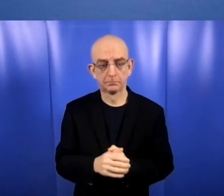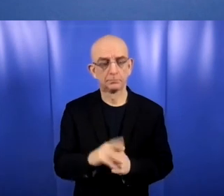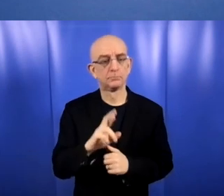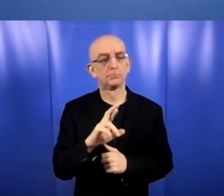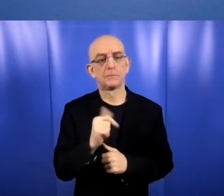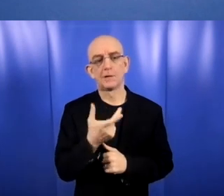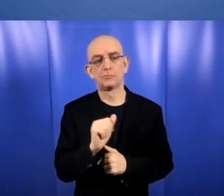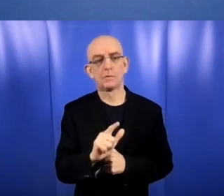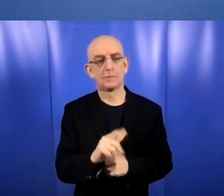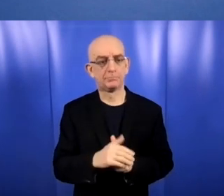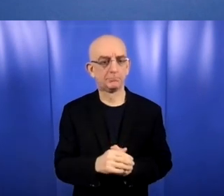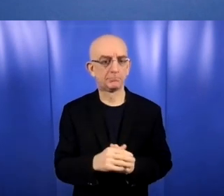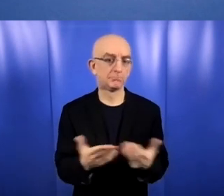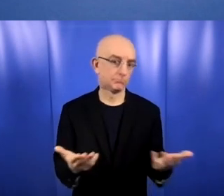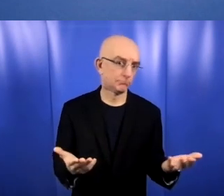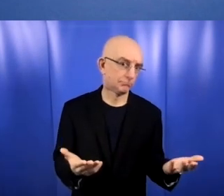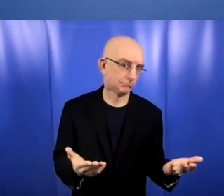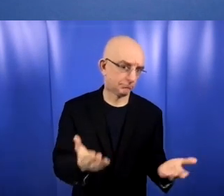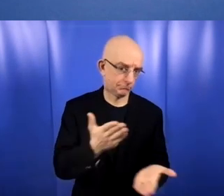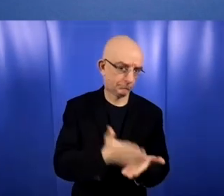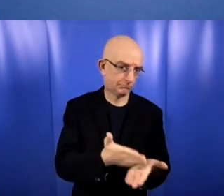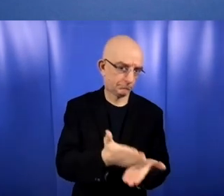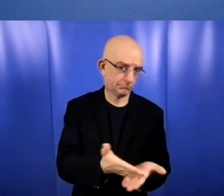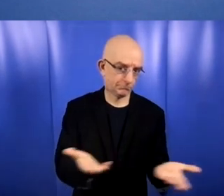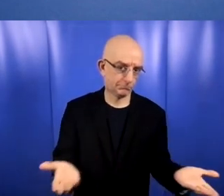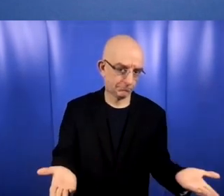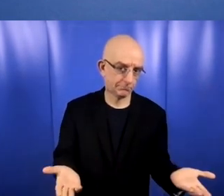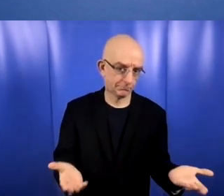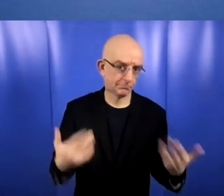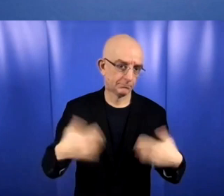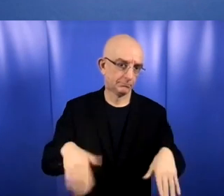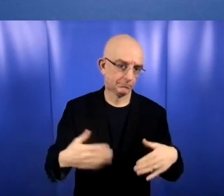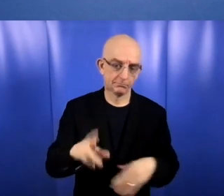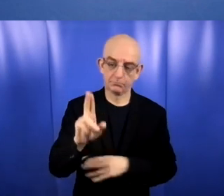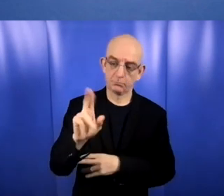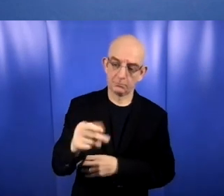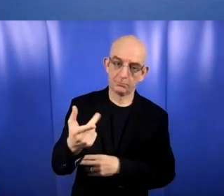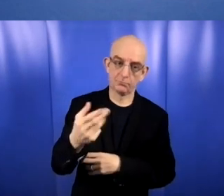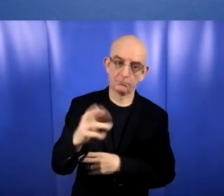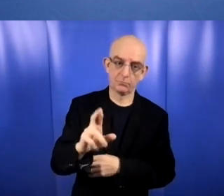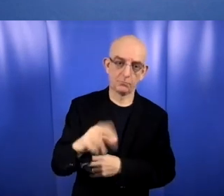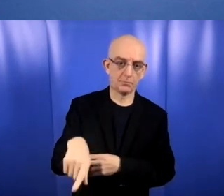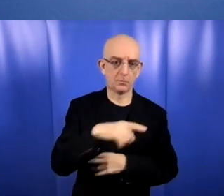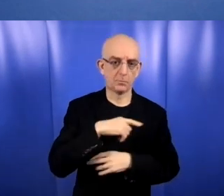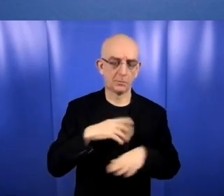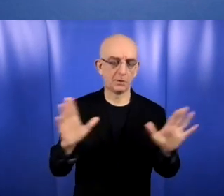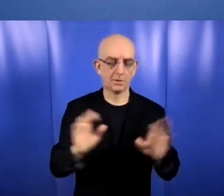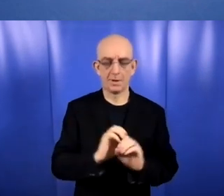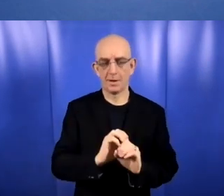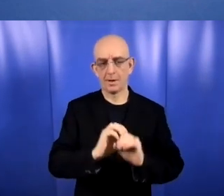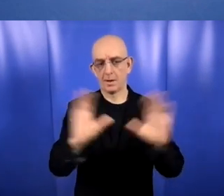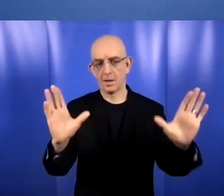that tertiary education, and indeed vocational training as well, which I don't think we've mentioned yet in this conversation, is a critical component